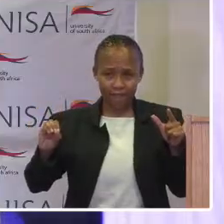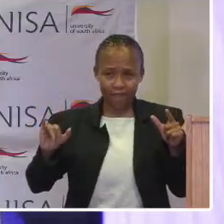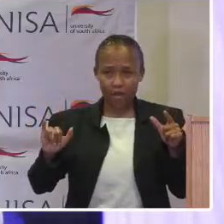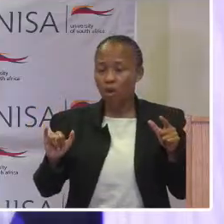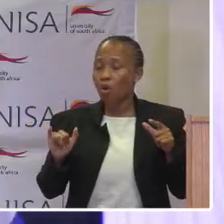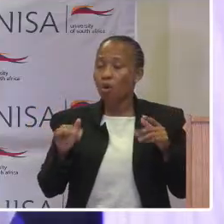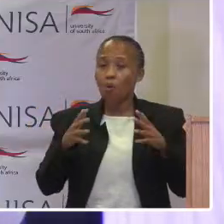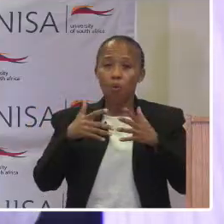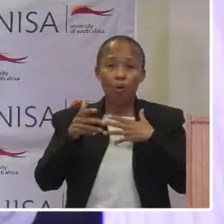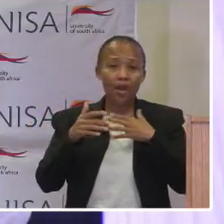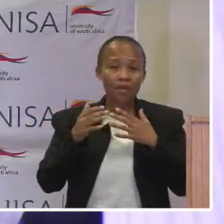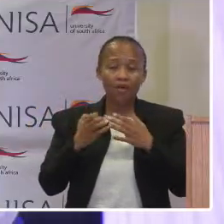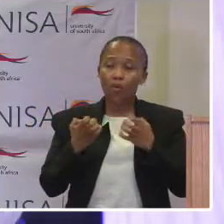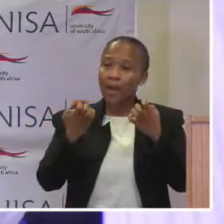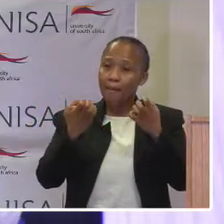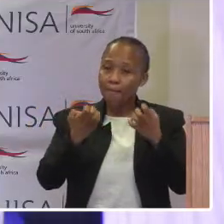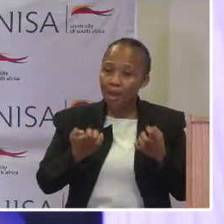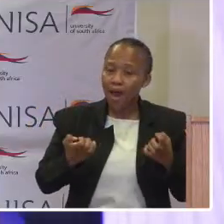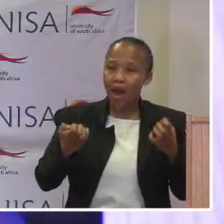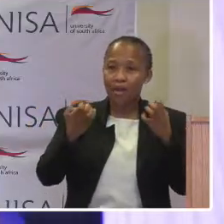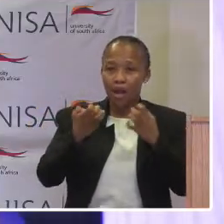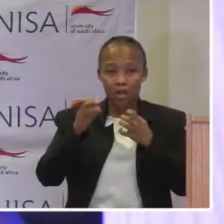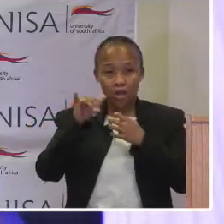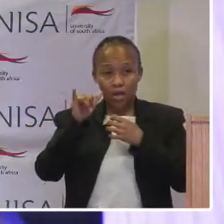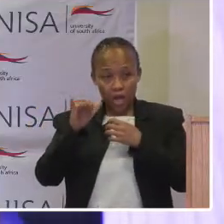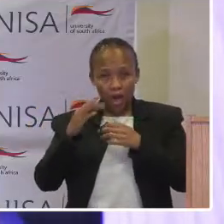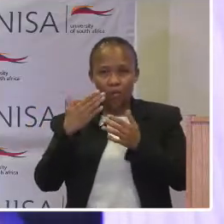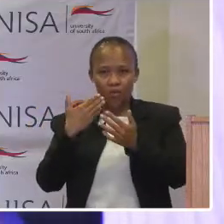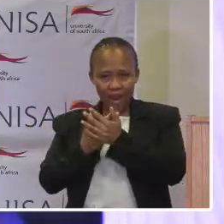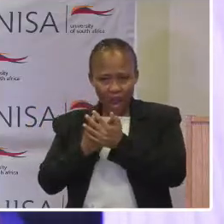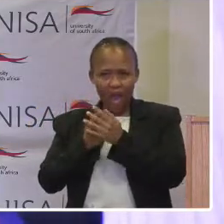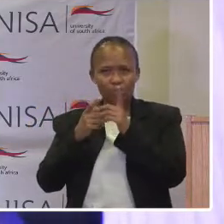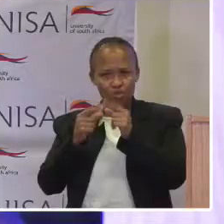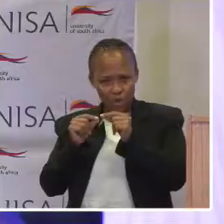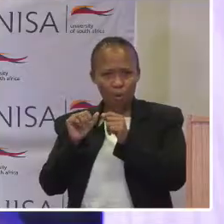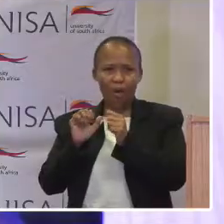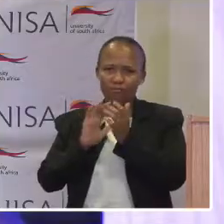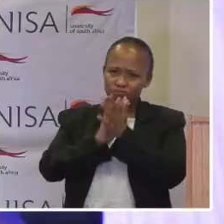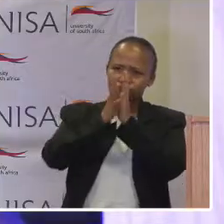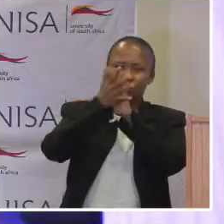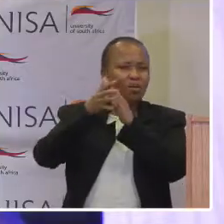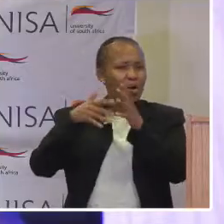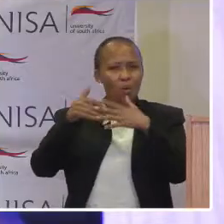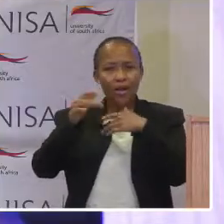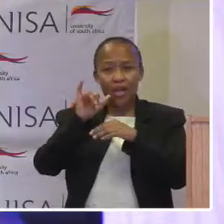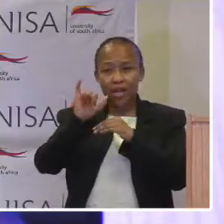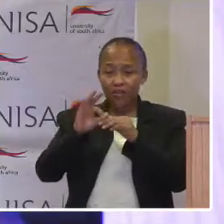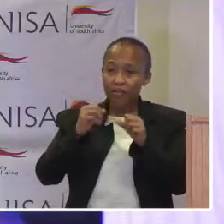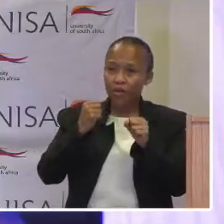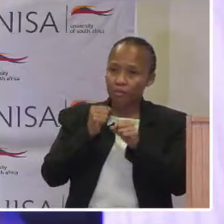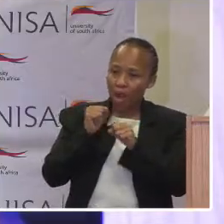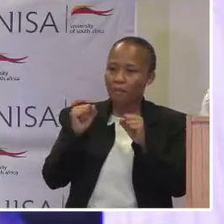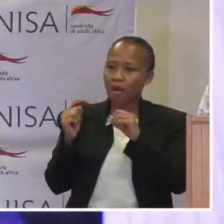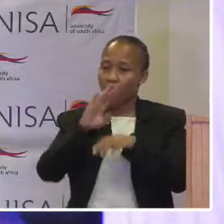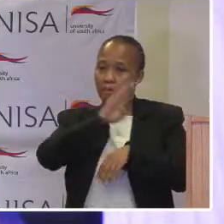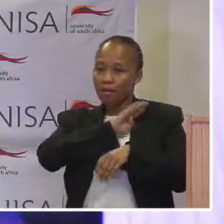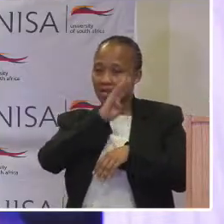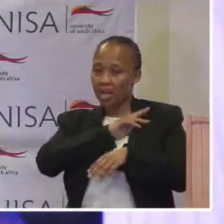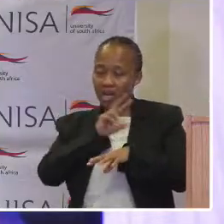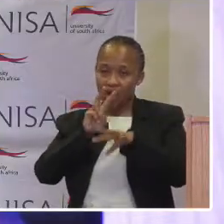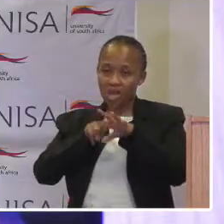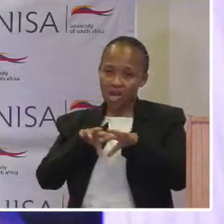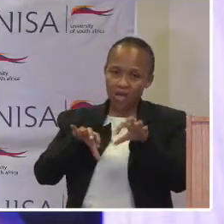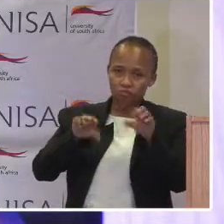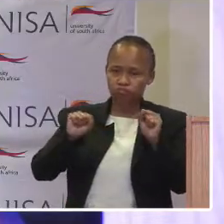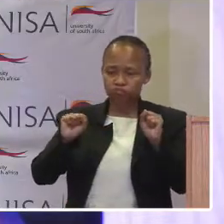the planet in terms of doing military work. So we've got these abilities within our country. We just need to